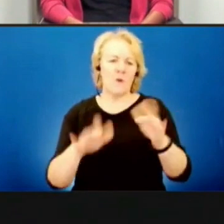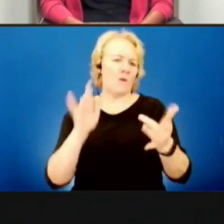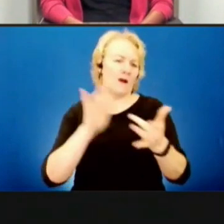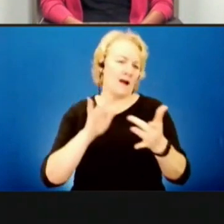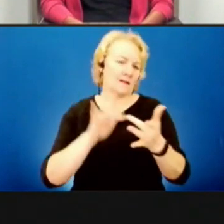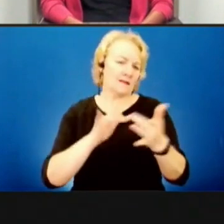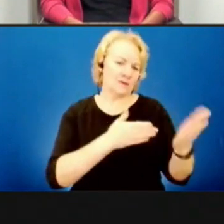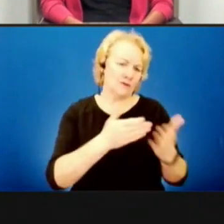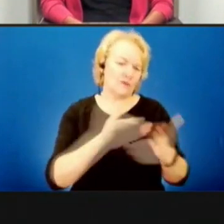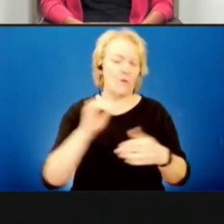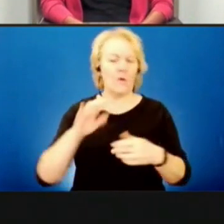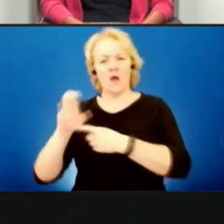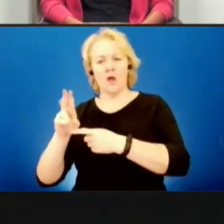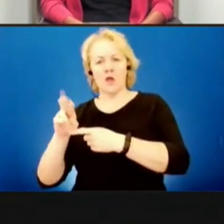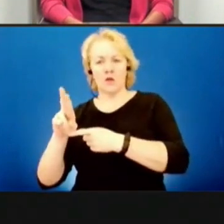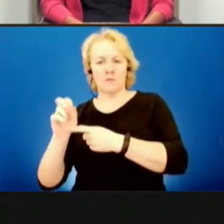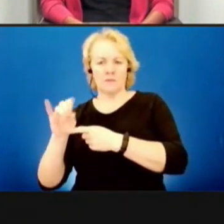when possible.